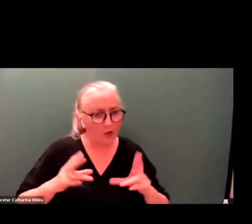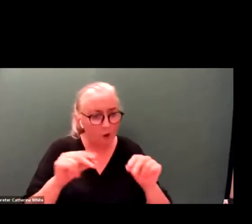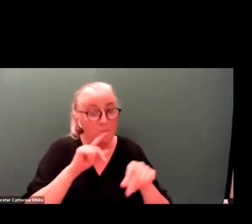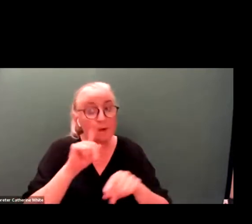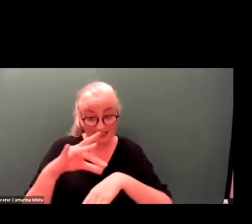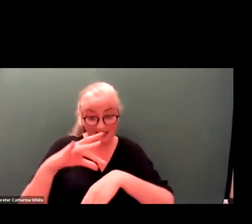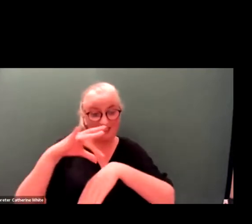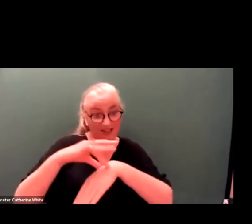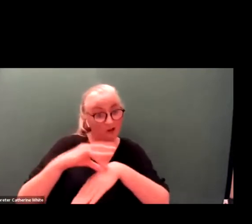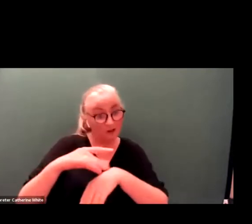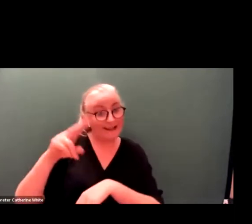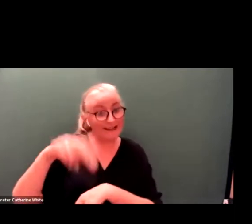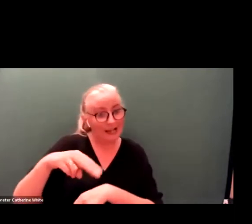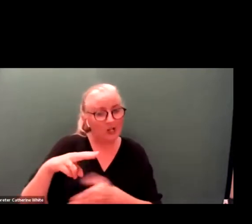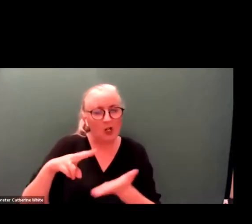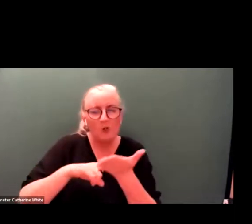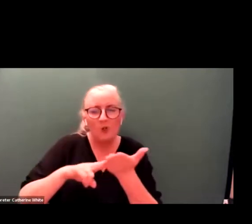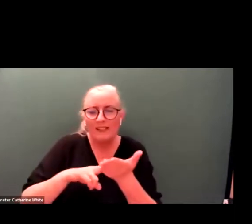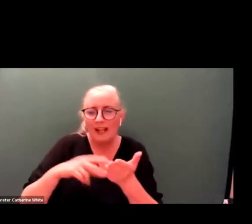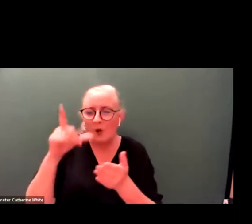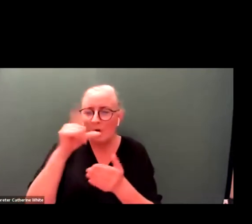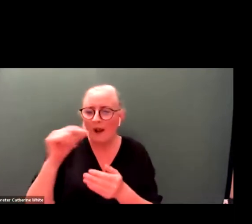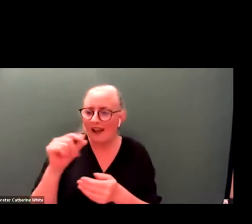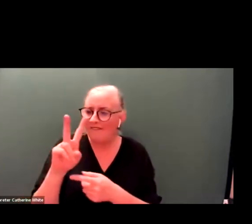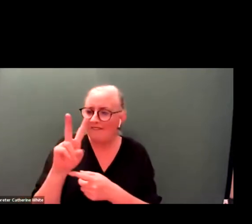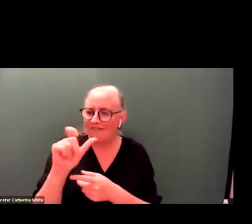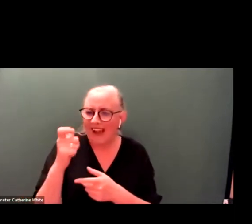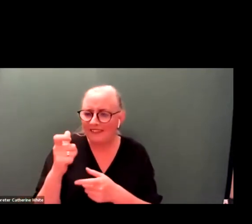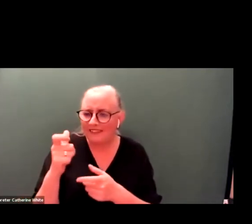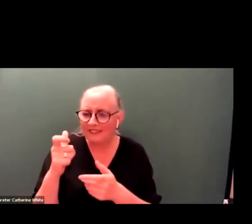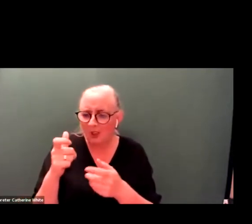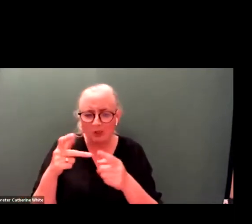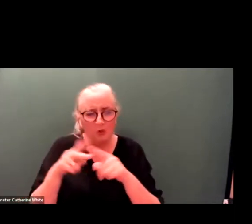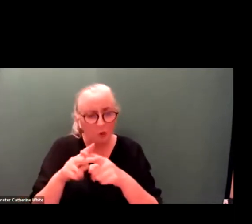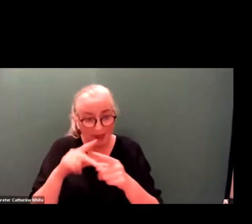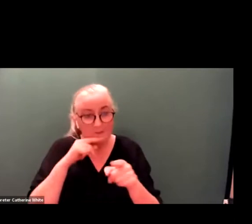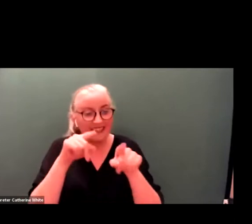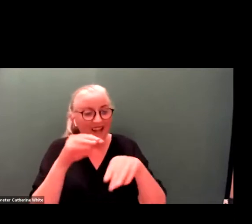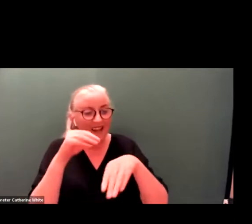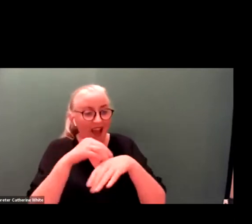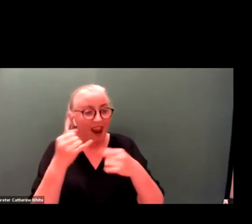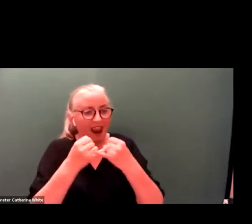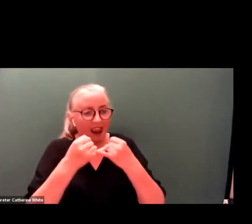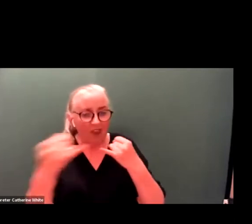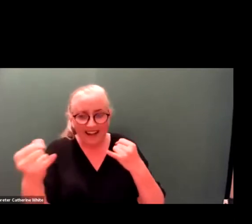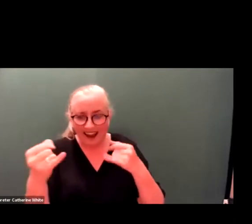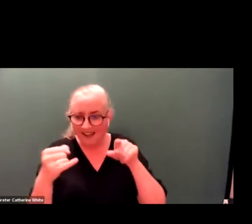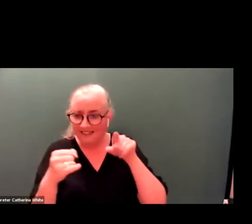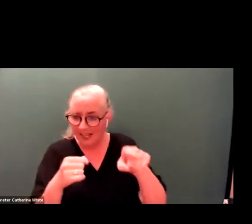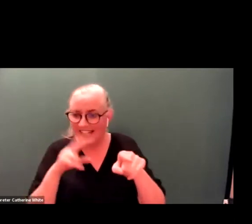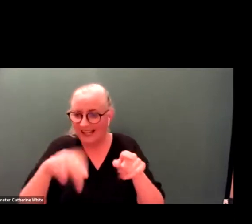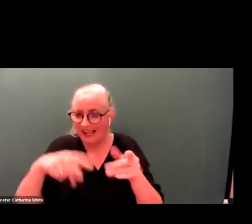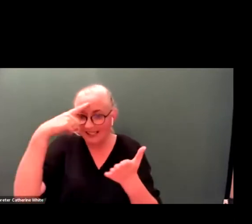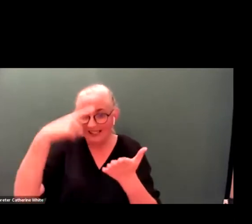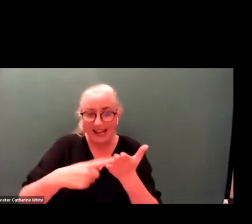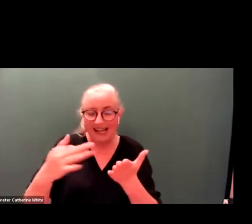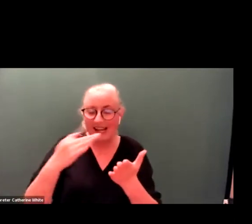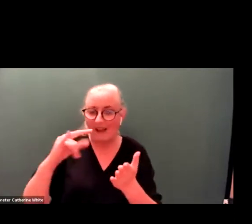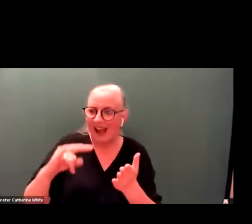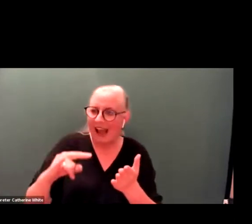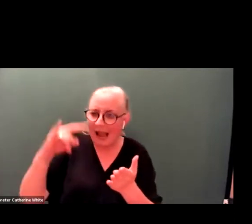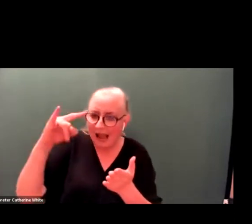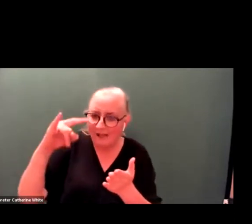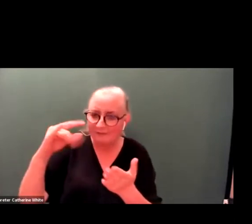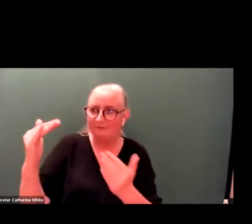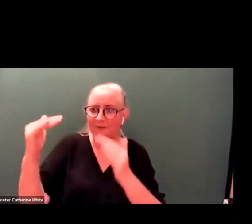doctor can use a tool called the FRAX tool, and that's available online. And using the FRAX tool, we can determine whether you're high, medium, or